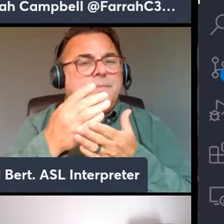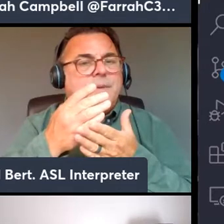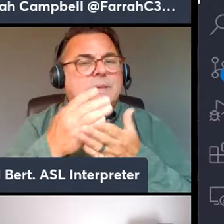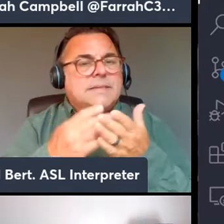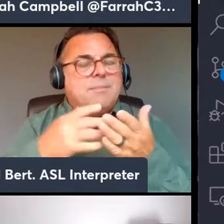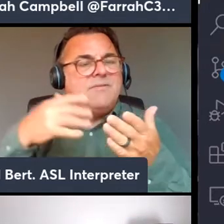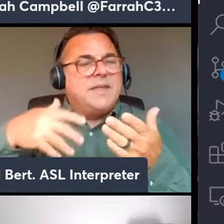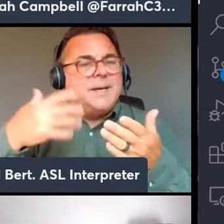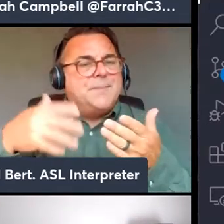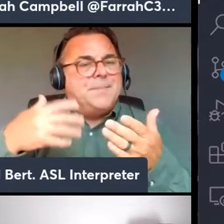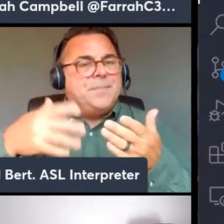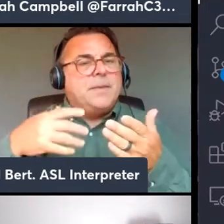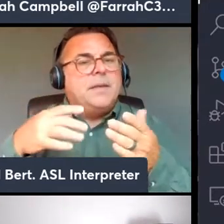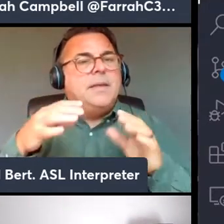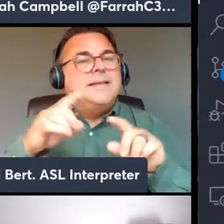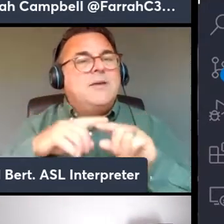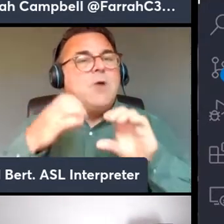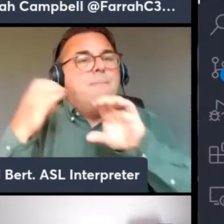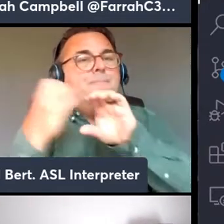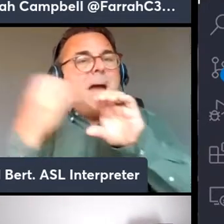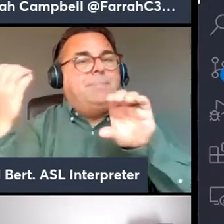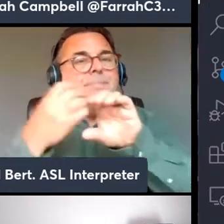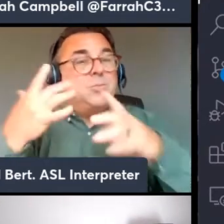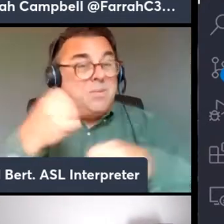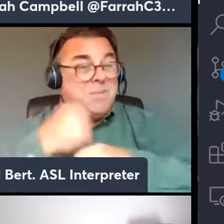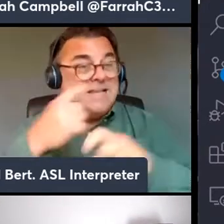those pipelines right here.